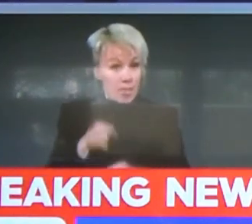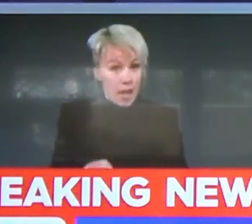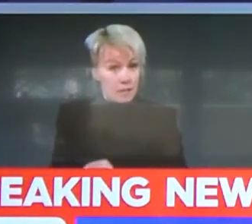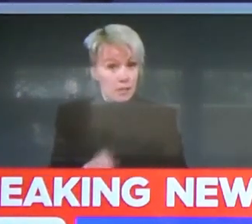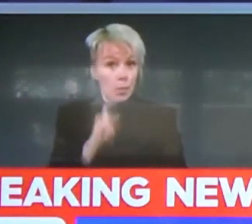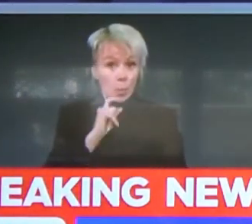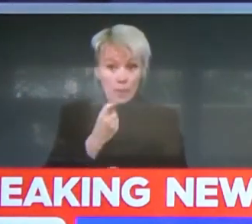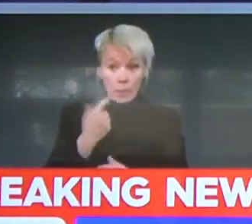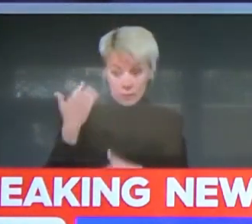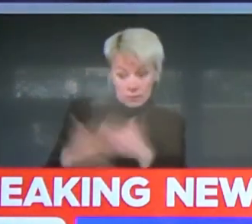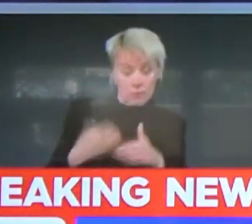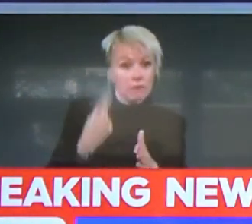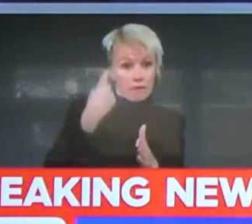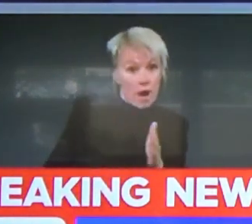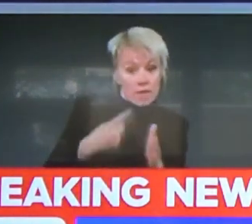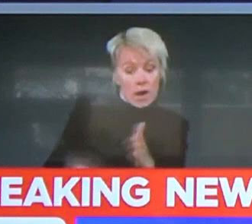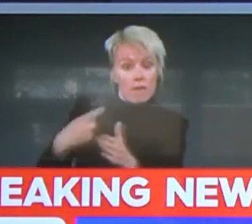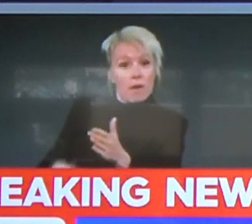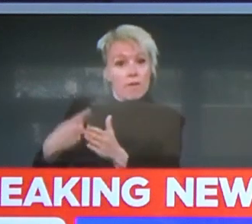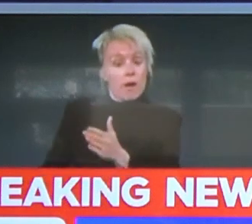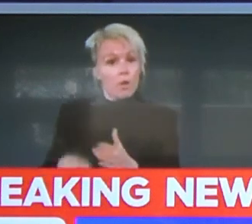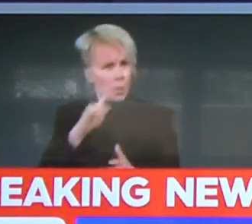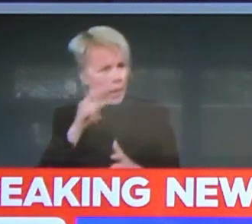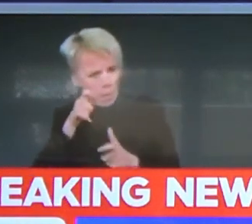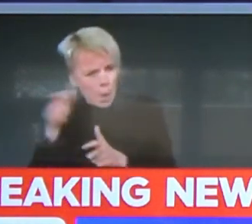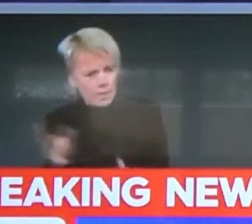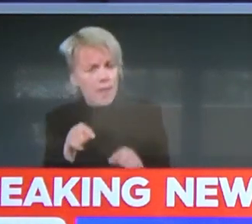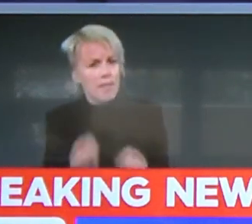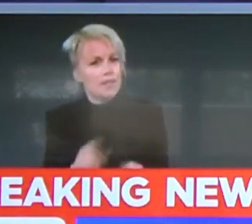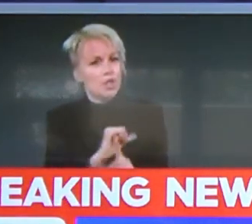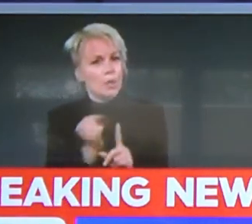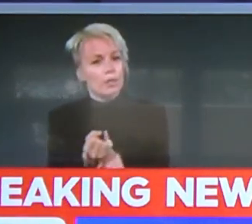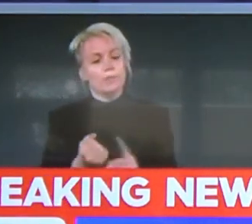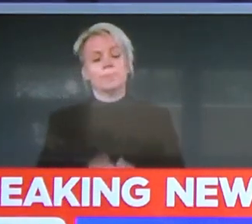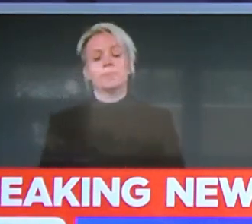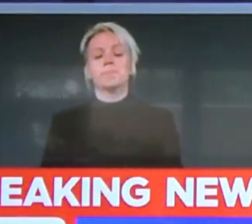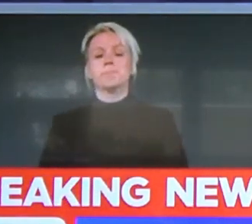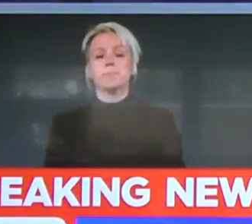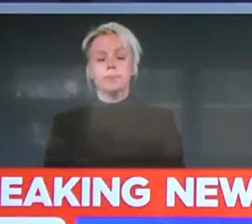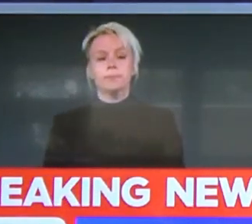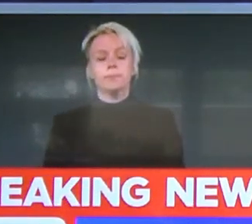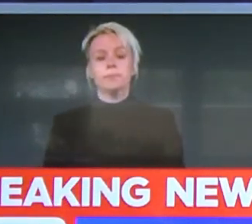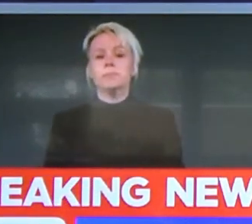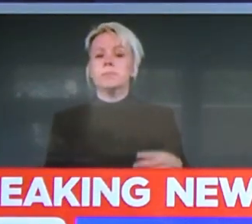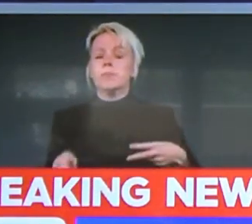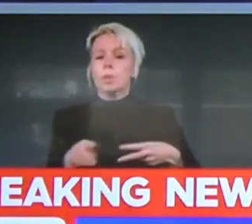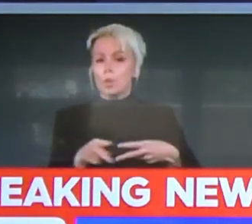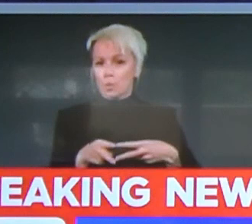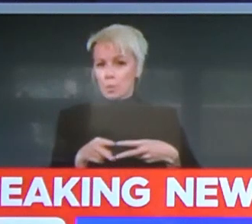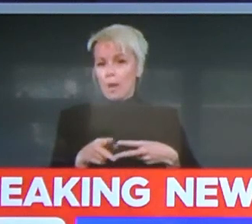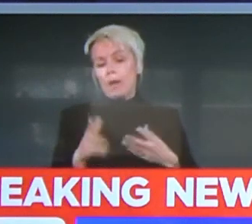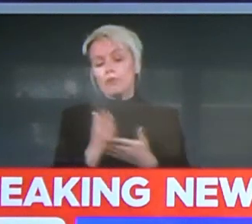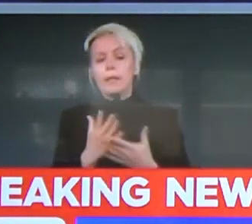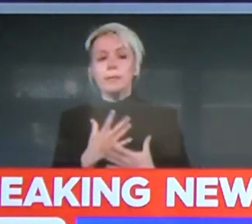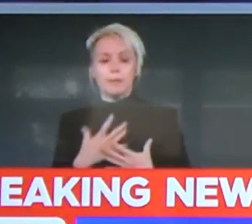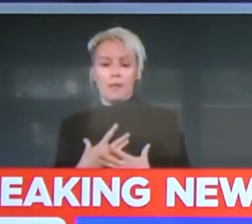be really adequately policed and monitored and executed? Well, there are two parts to the enforcement, which is a matter for the states and